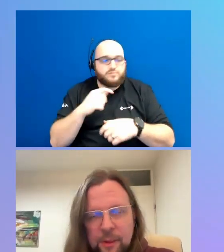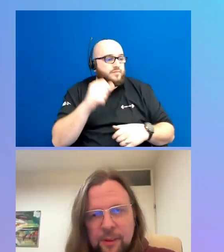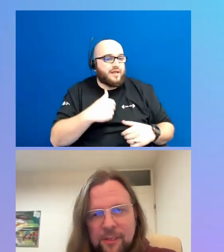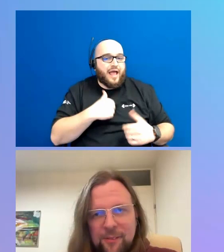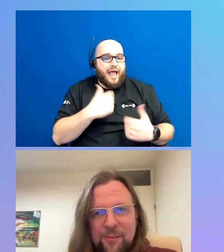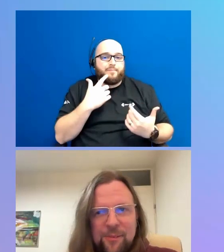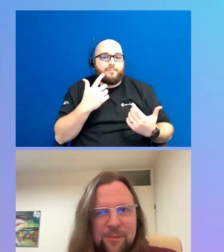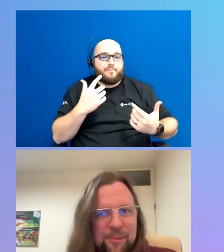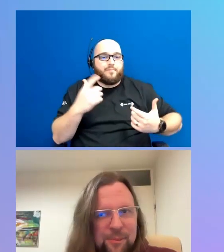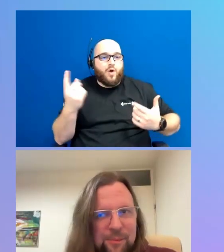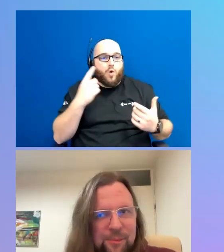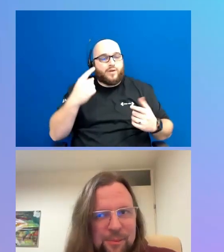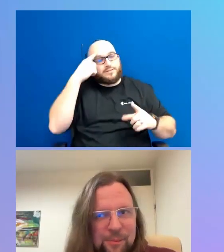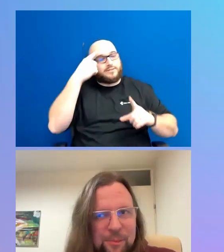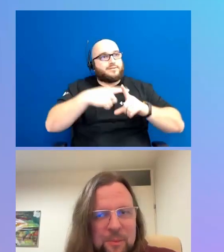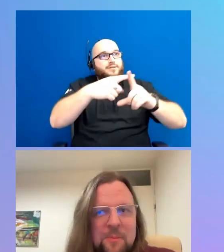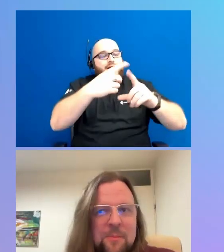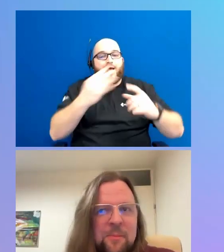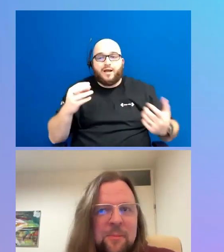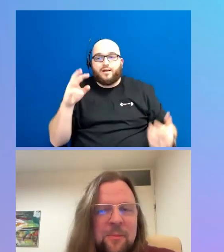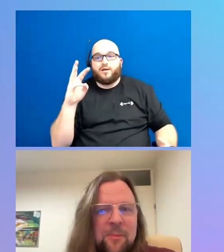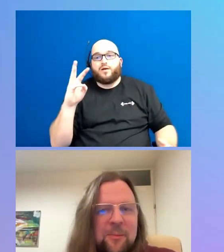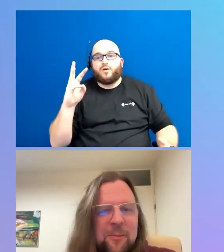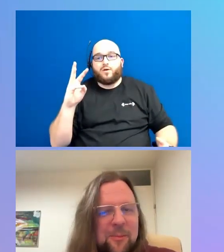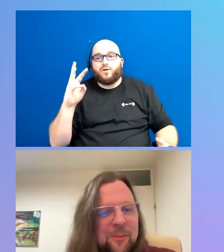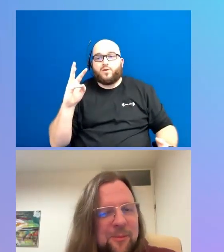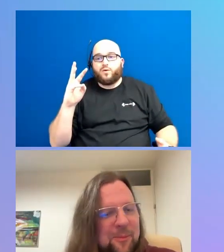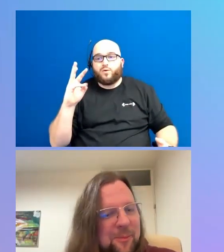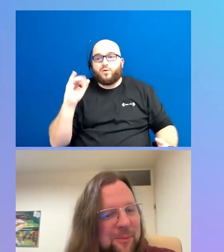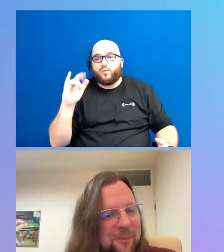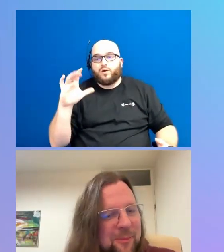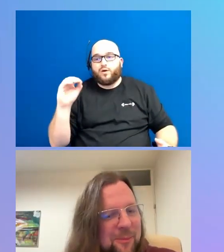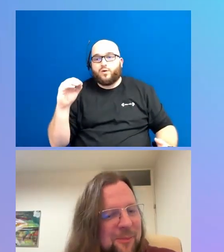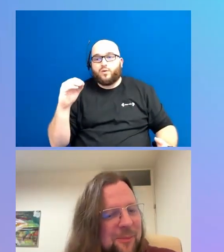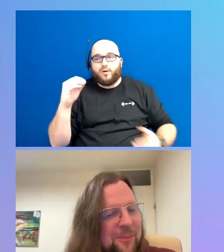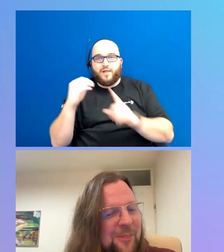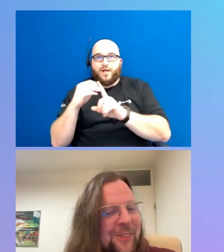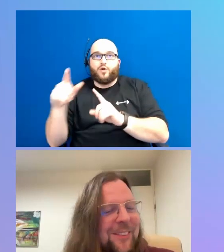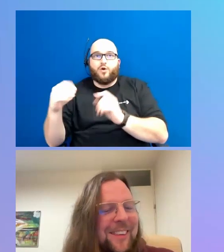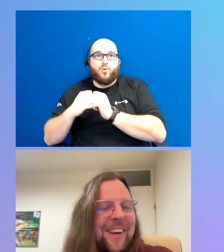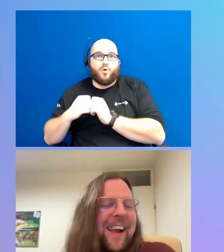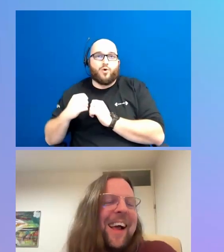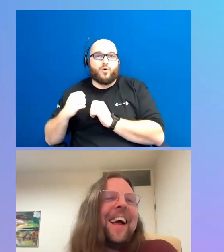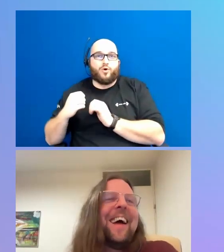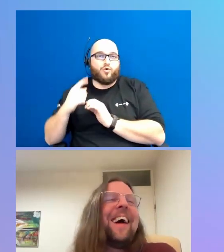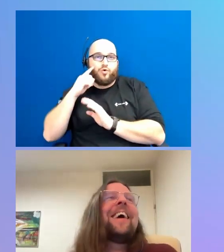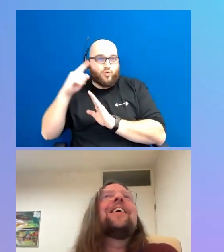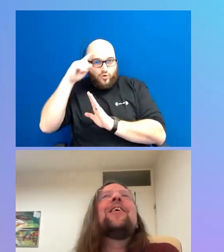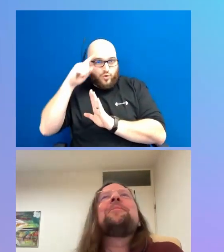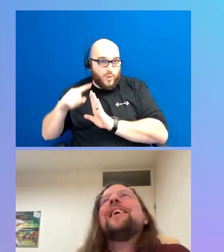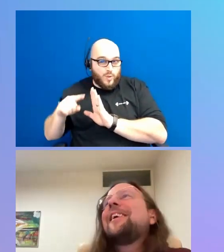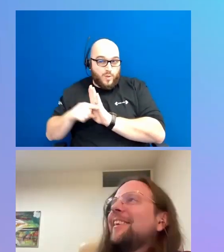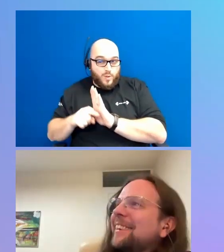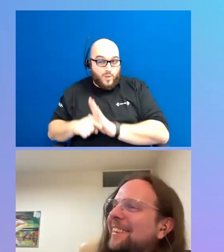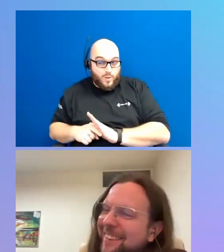half full girl, and Wilco is, I think I describe you as the glass half empty. Is that fair? I